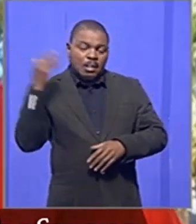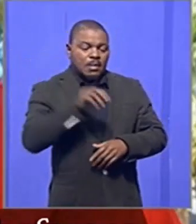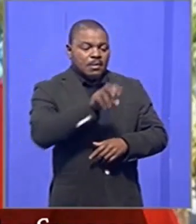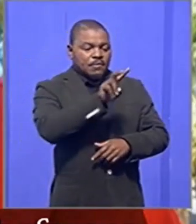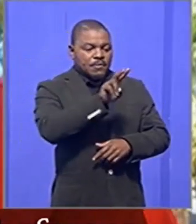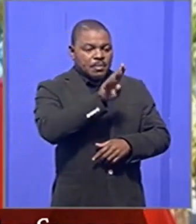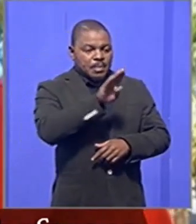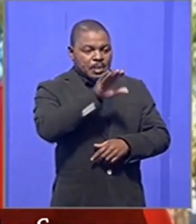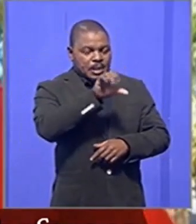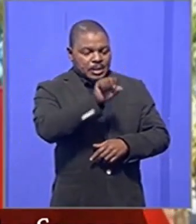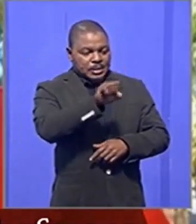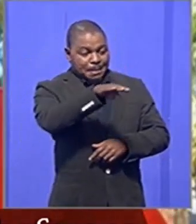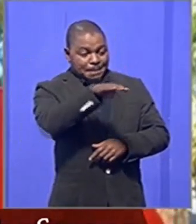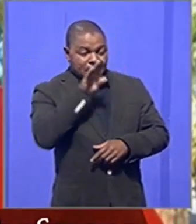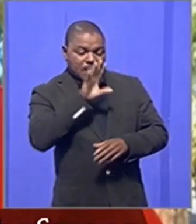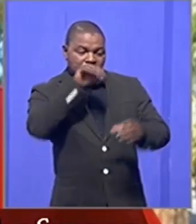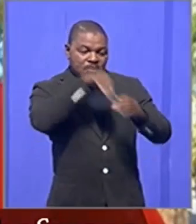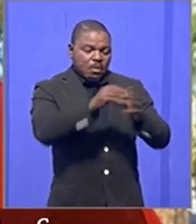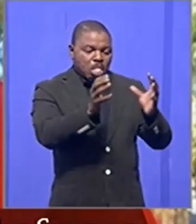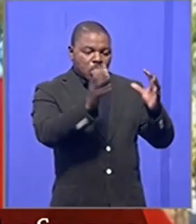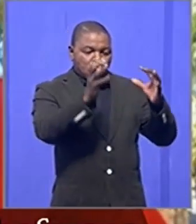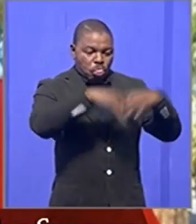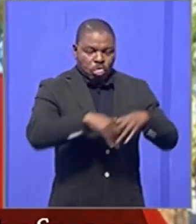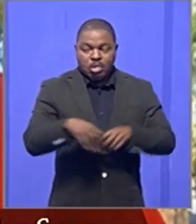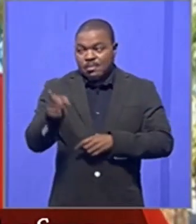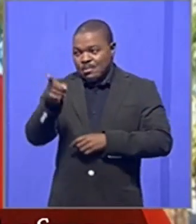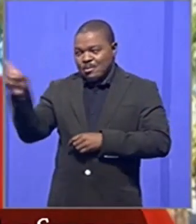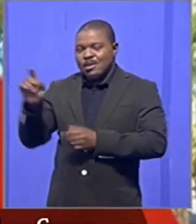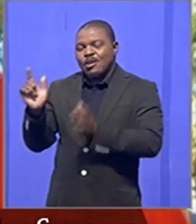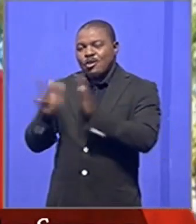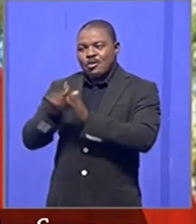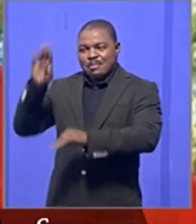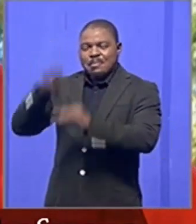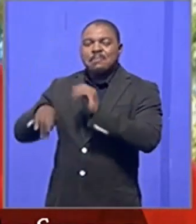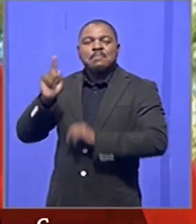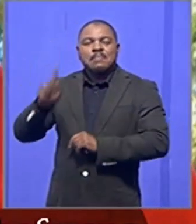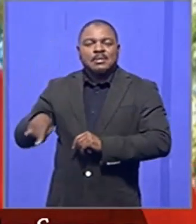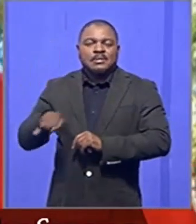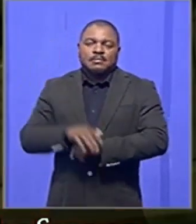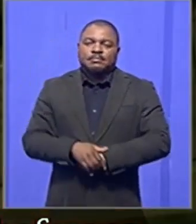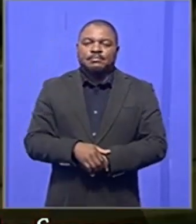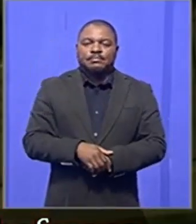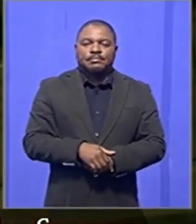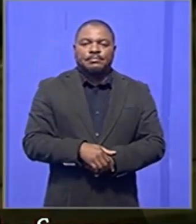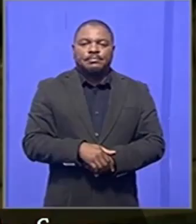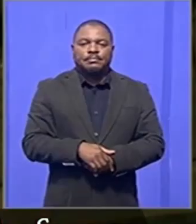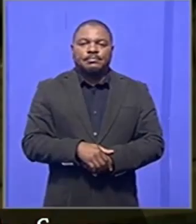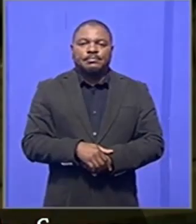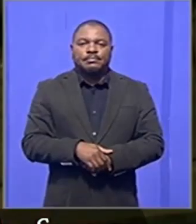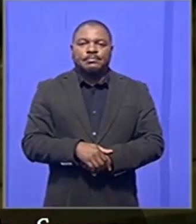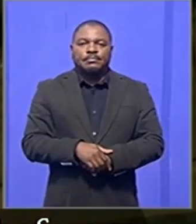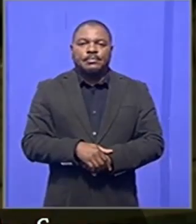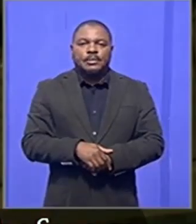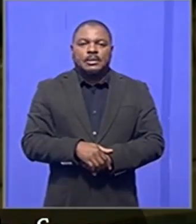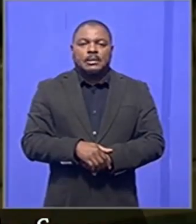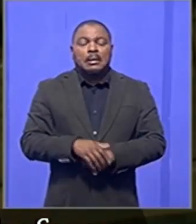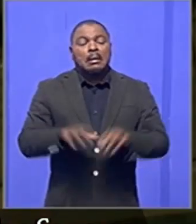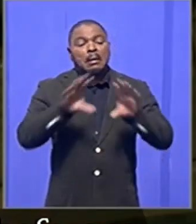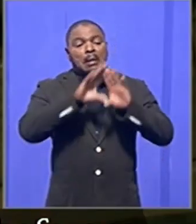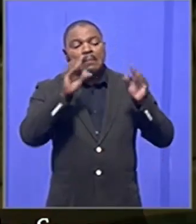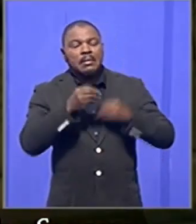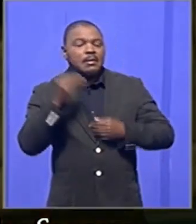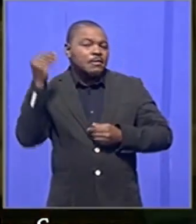go tia se sempe mo tabeng ya VBS molao o swanetše o tšea toka without fear or favor. Diphiri le